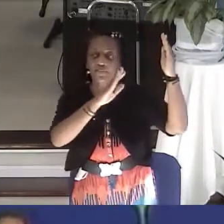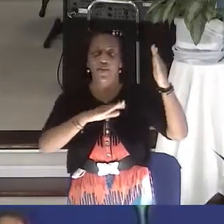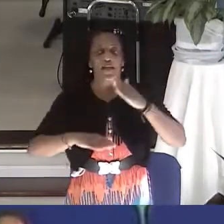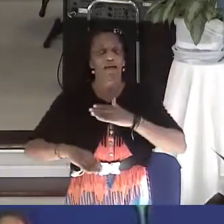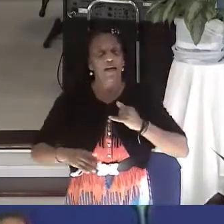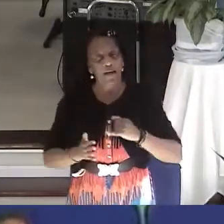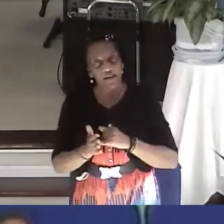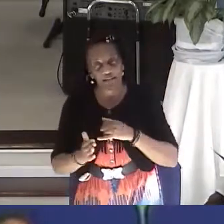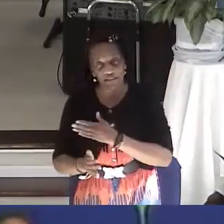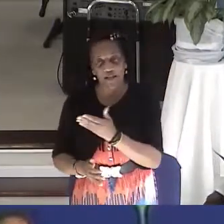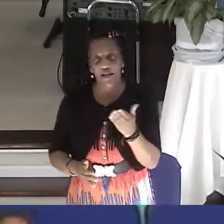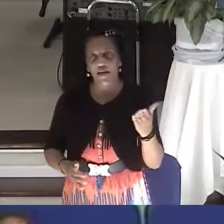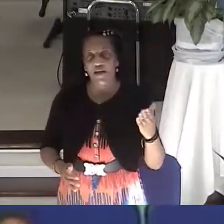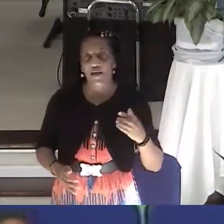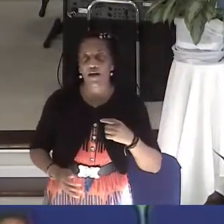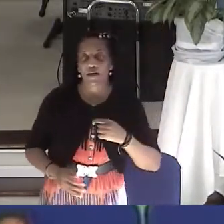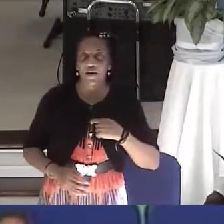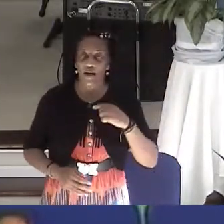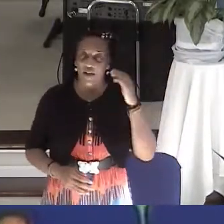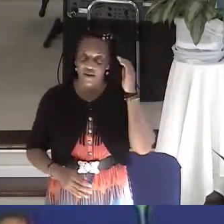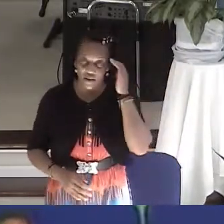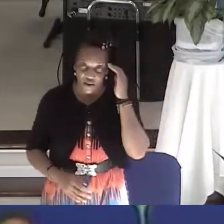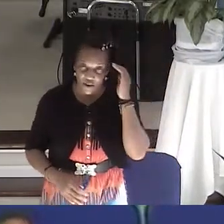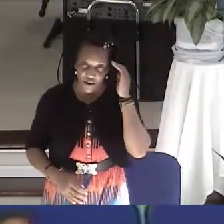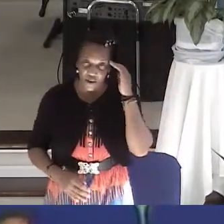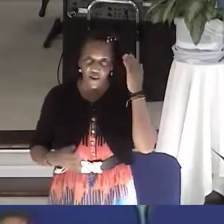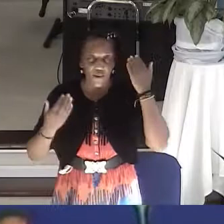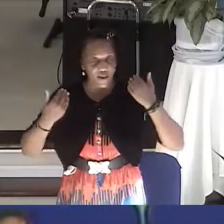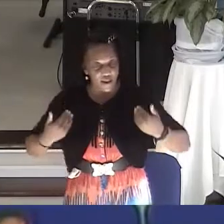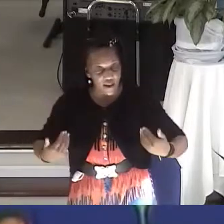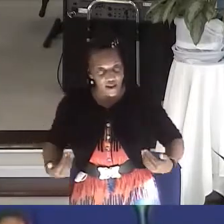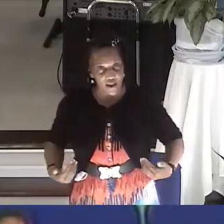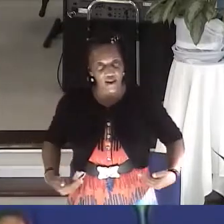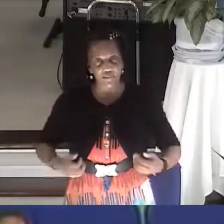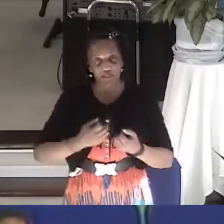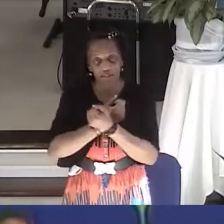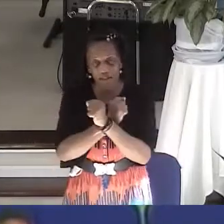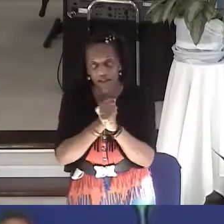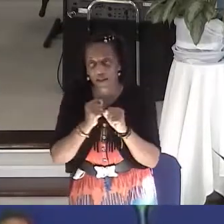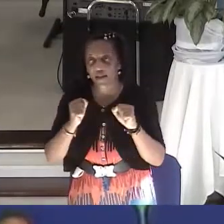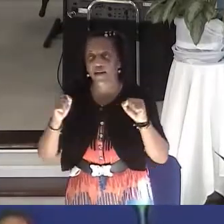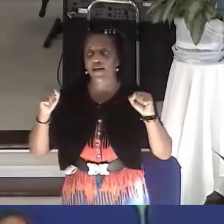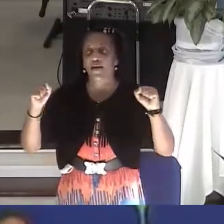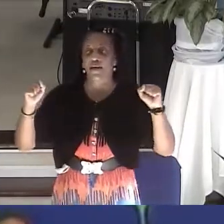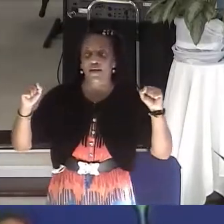presence, and it's there I know